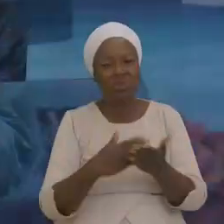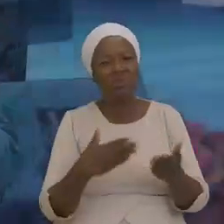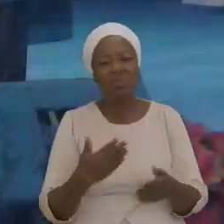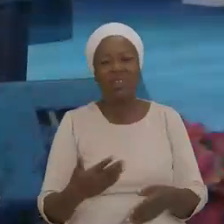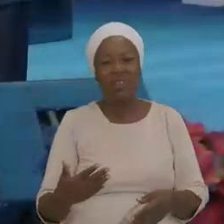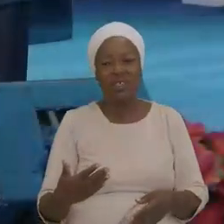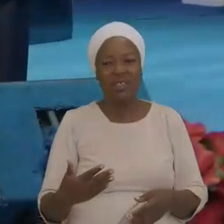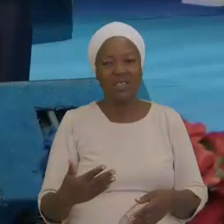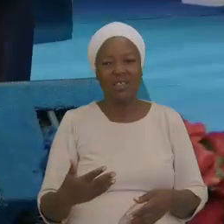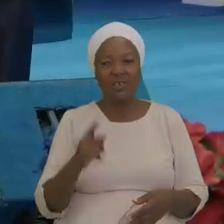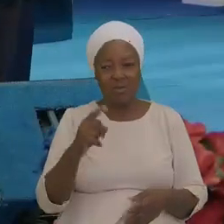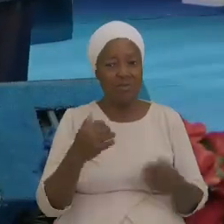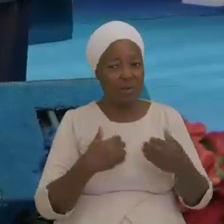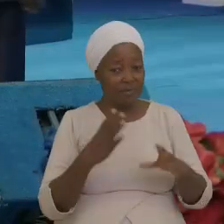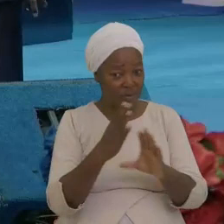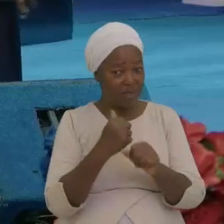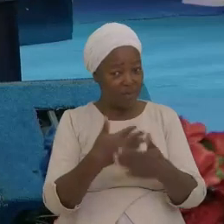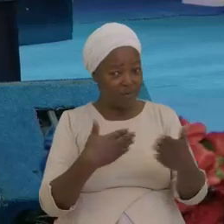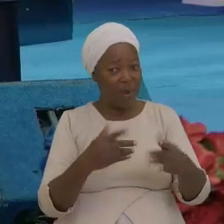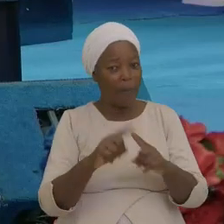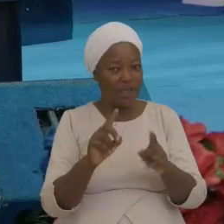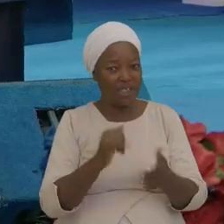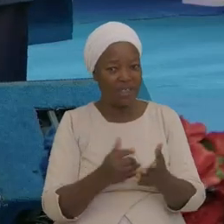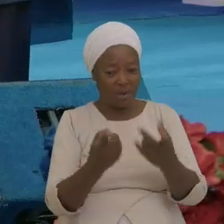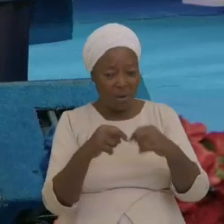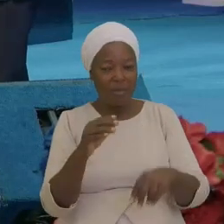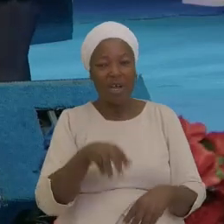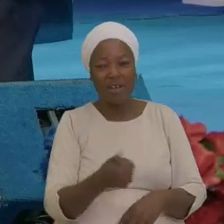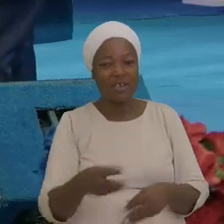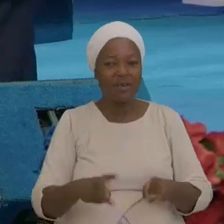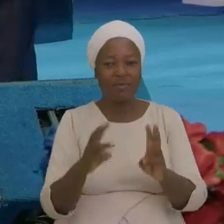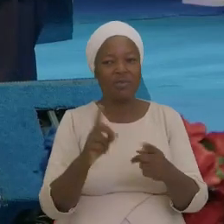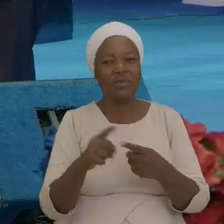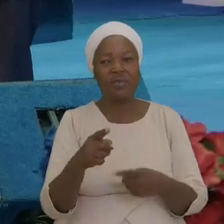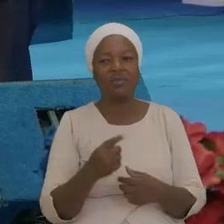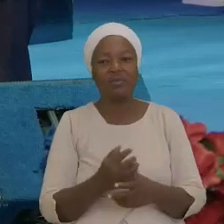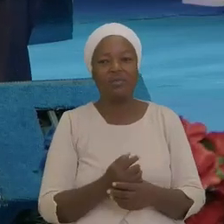you've heard before, but it comes another way to you.